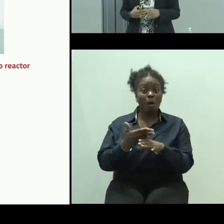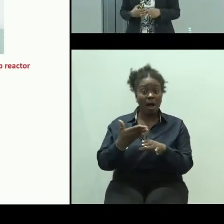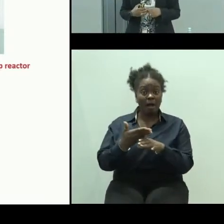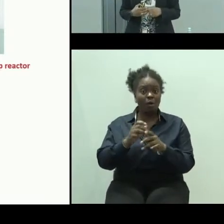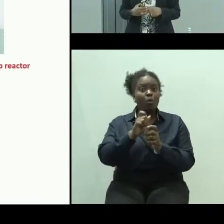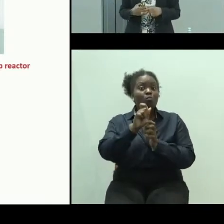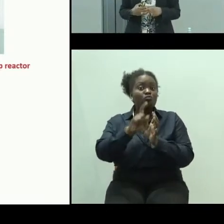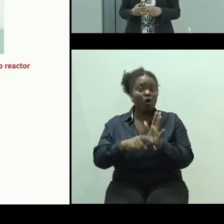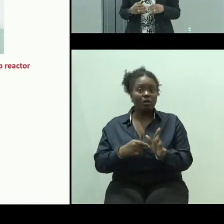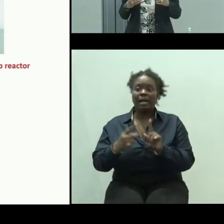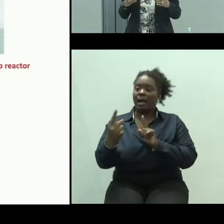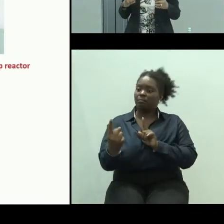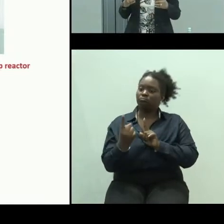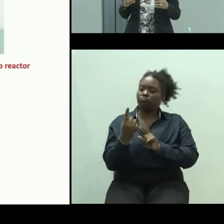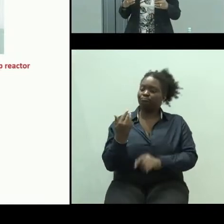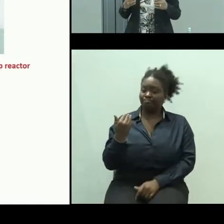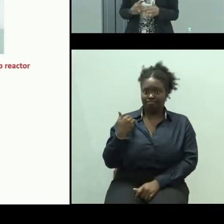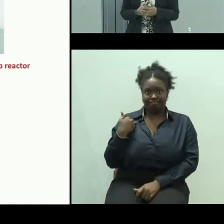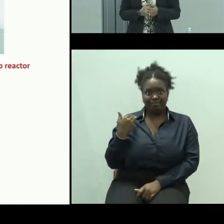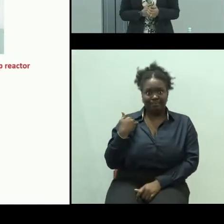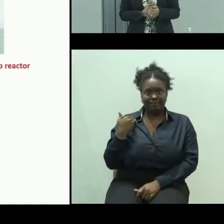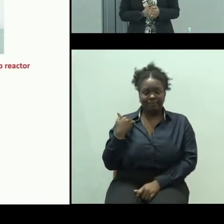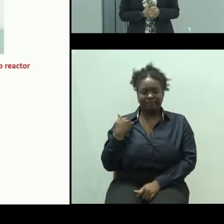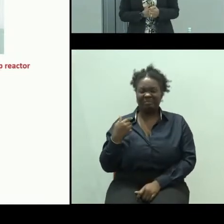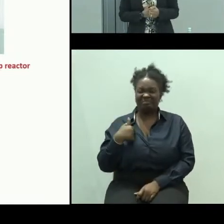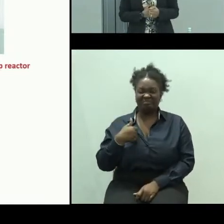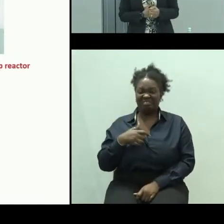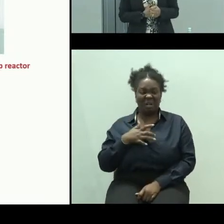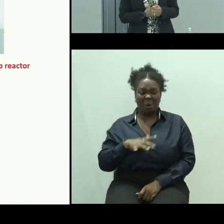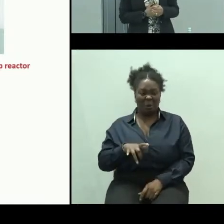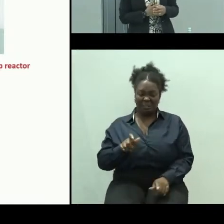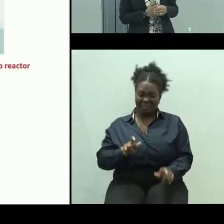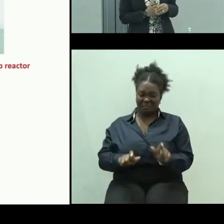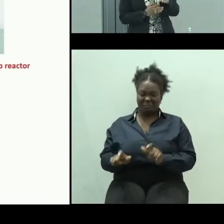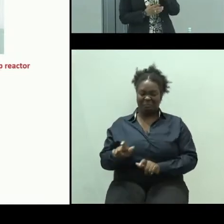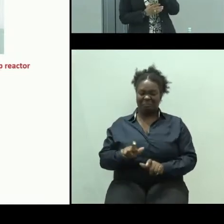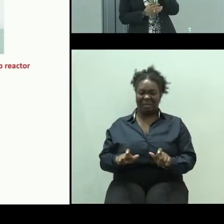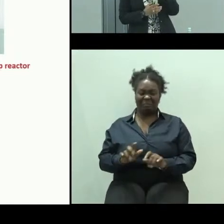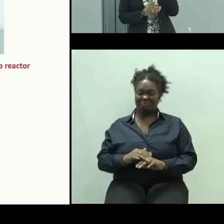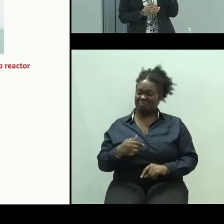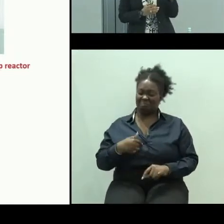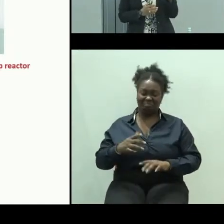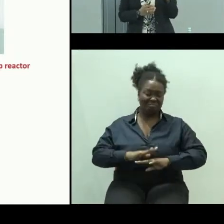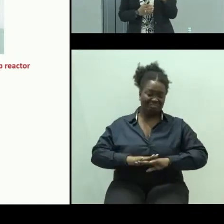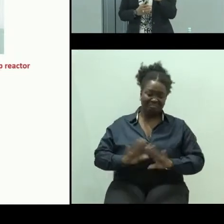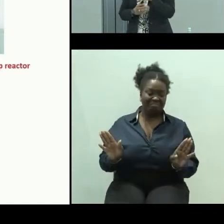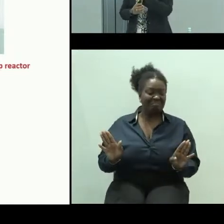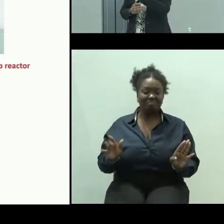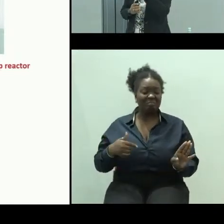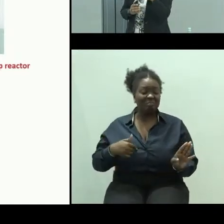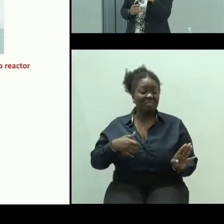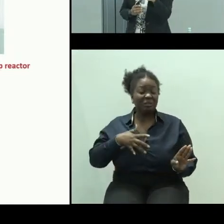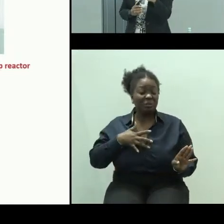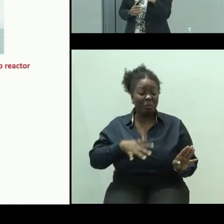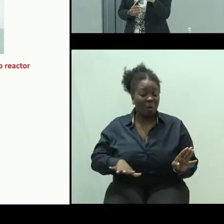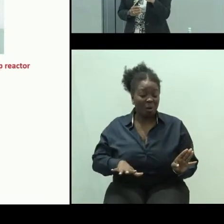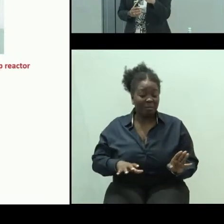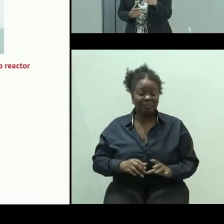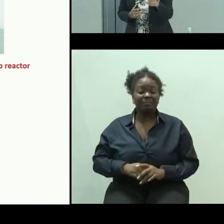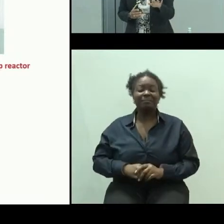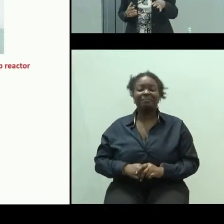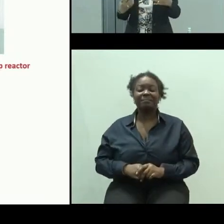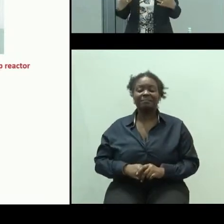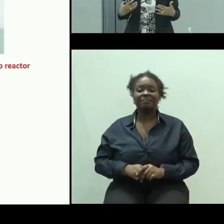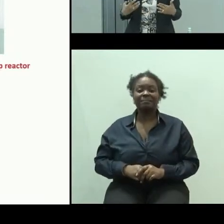and said, I don't want to do the experiment. I think that's a phrase that has never been spoken by any of you who raised your